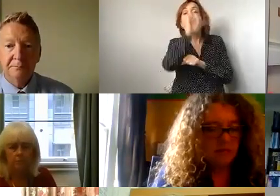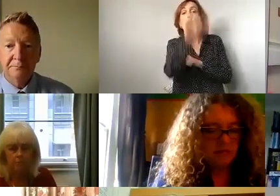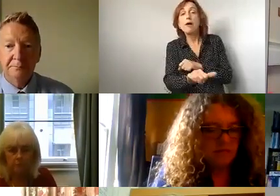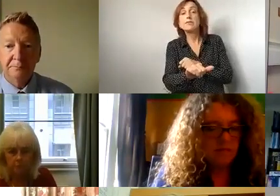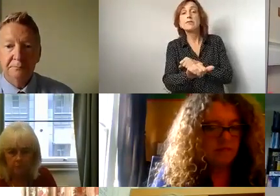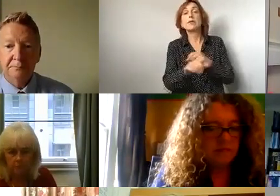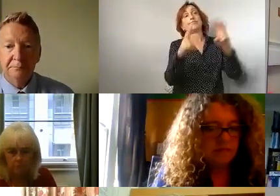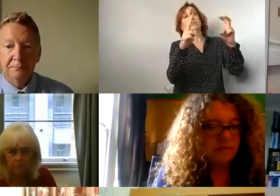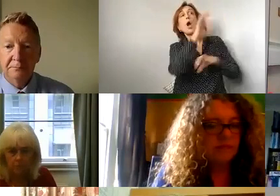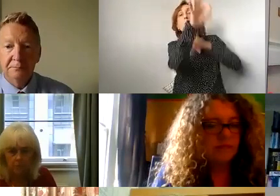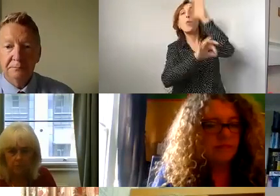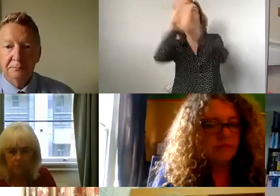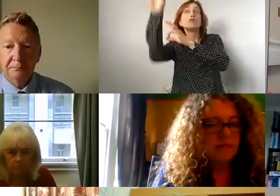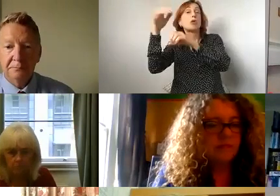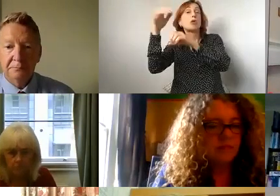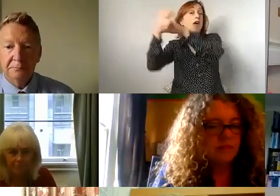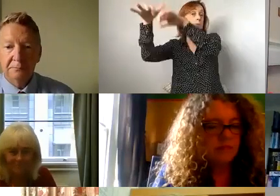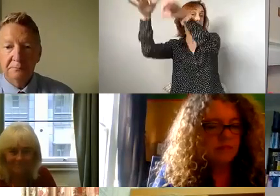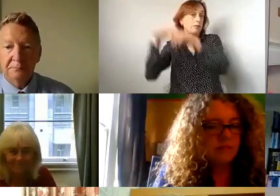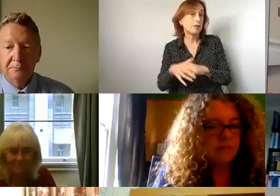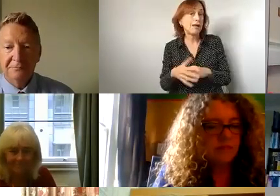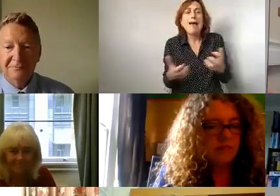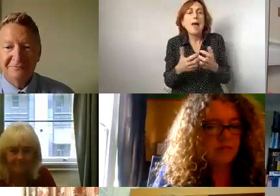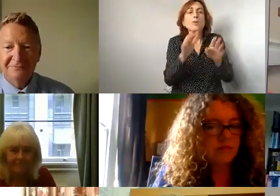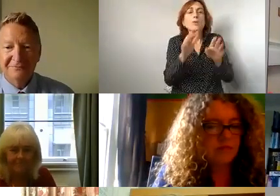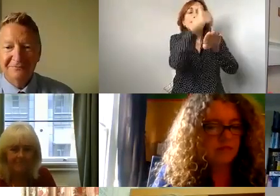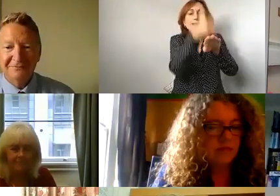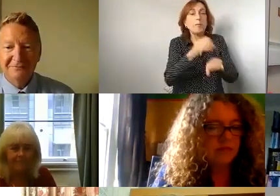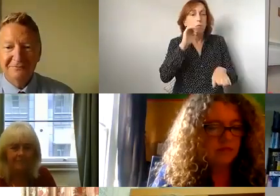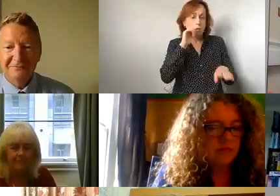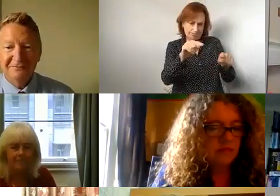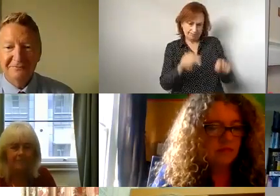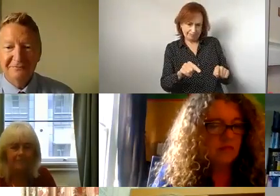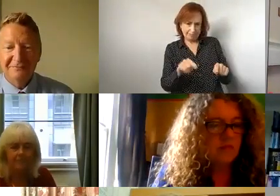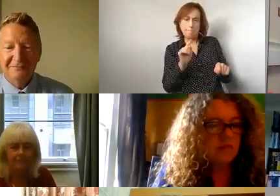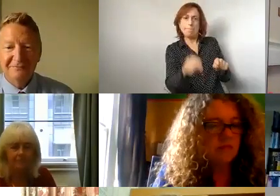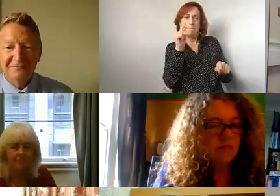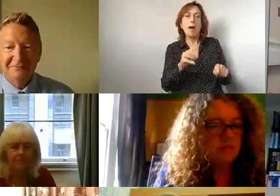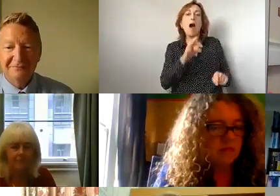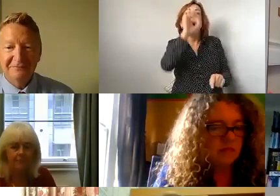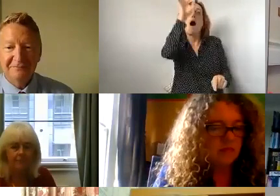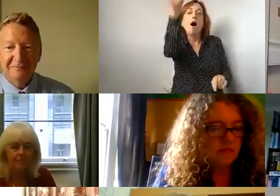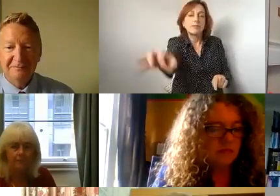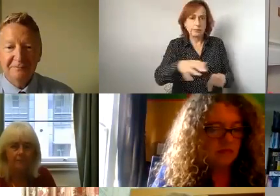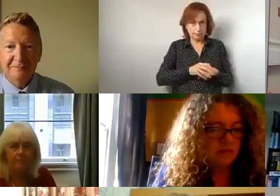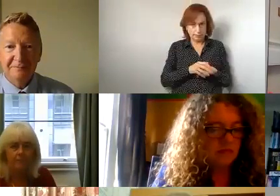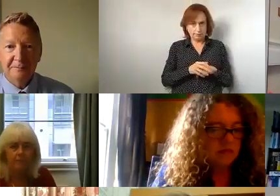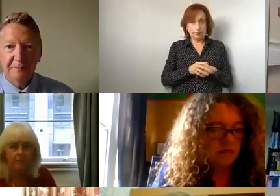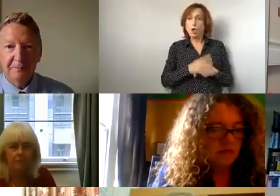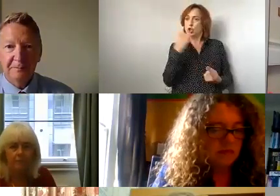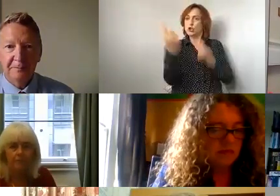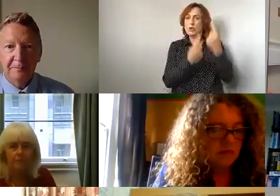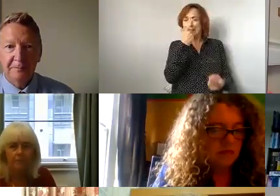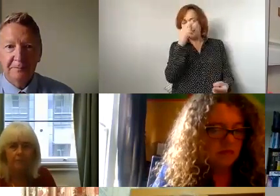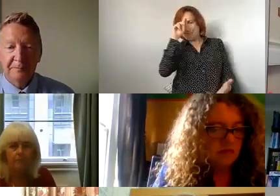the Question button and on the bottom of your screen, and then each of you can vote on the most popular questions. So